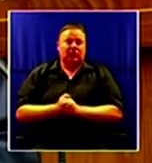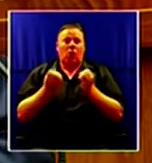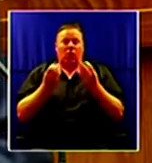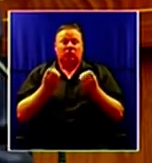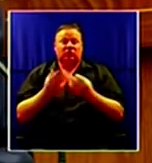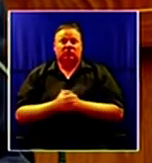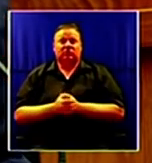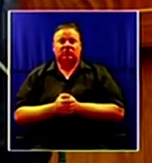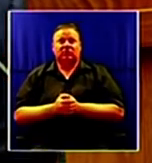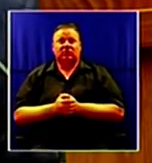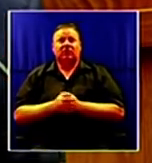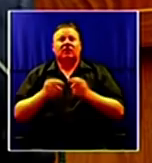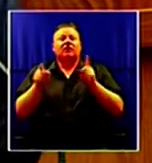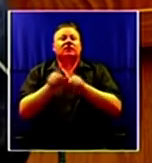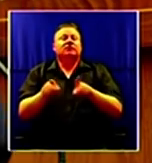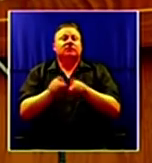At the same time,